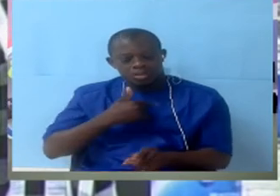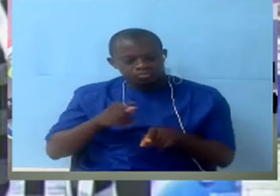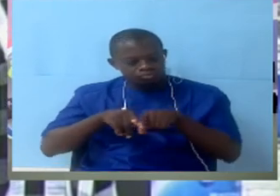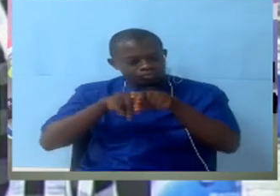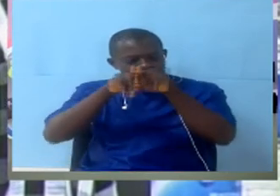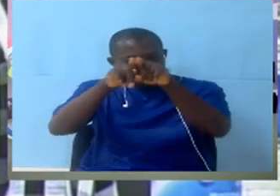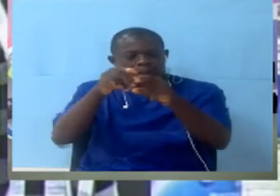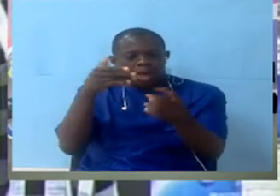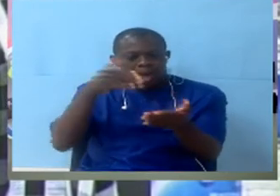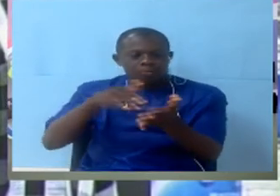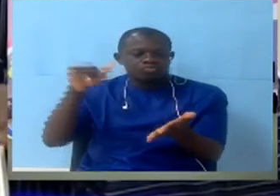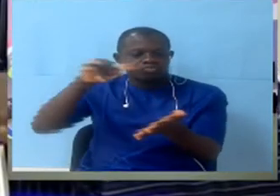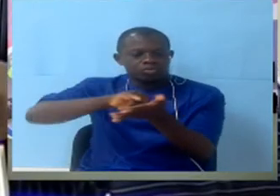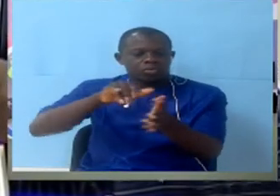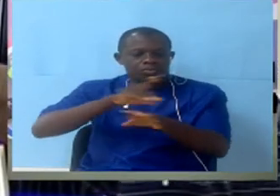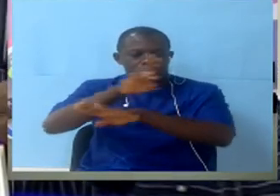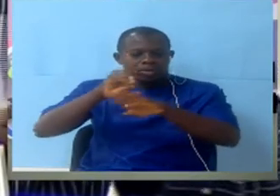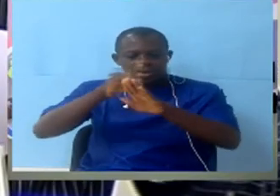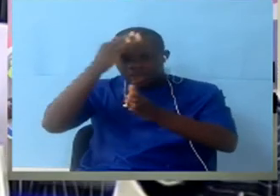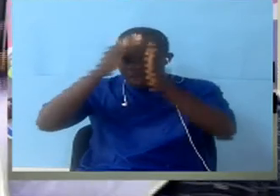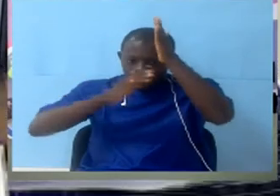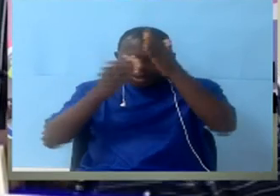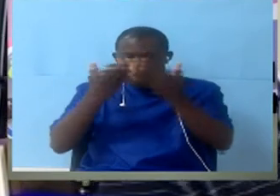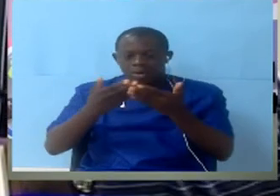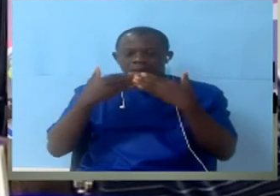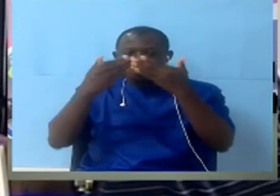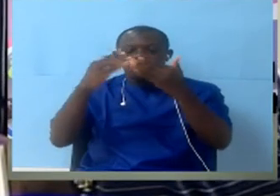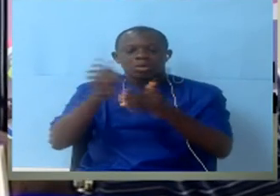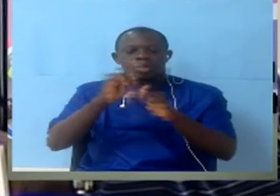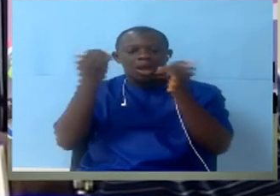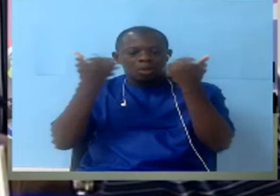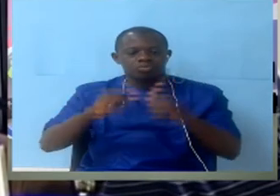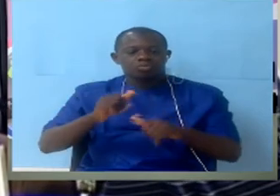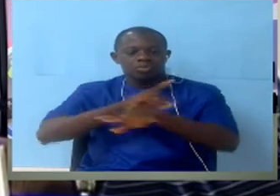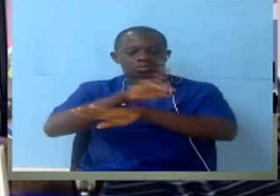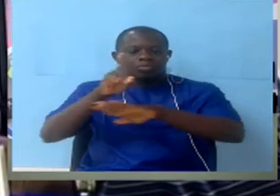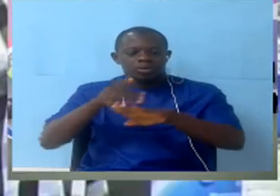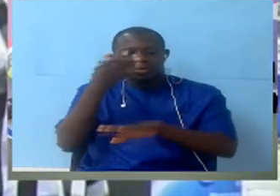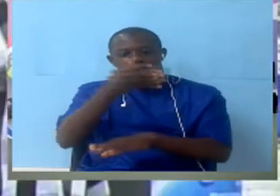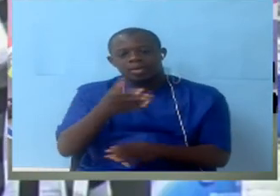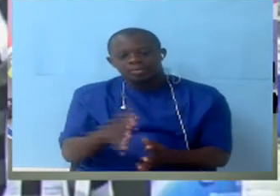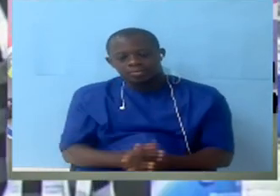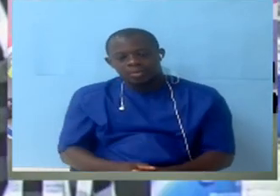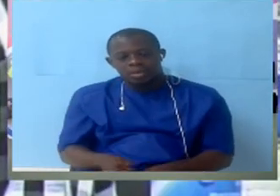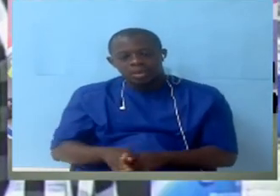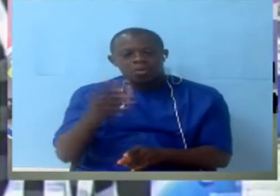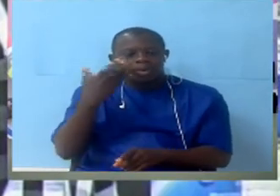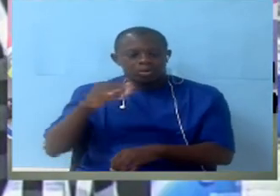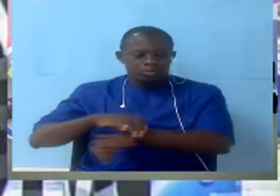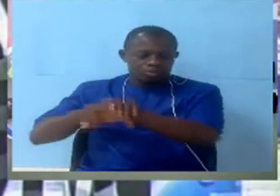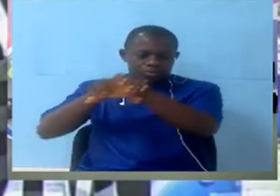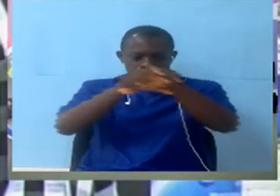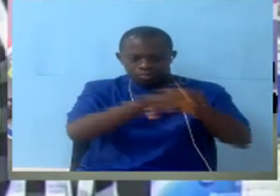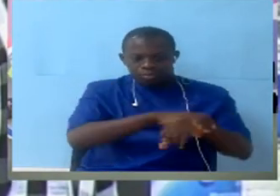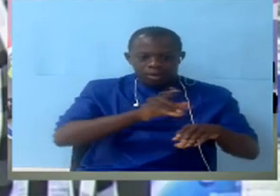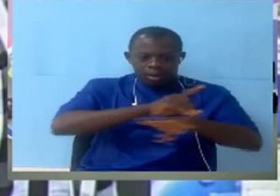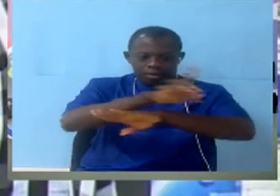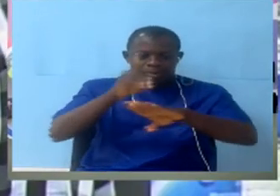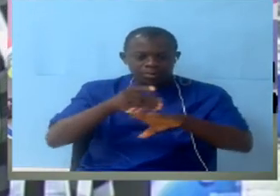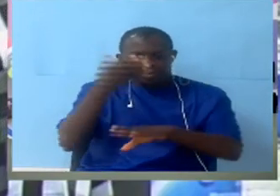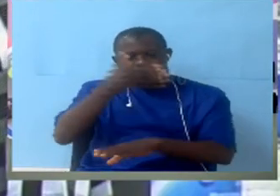the Yundum camp. So tell us what happened at the camp. When I was taken to the Yundum barracks.